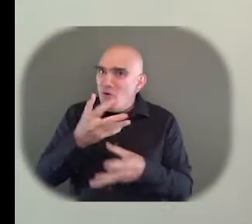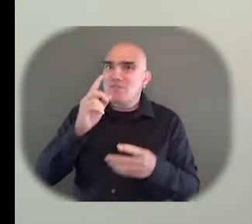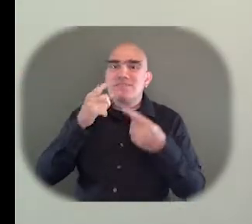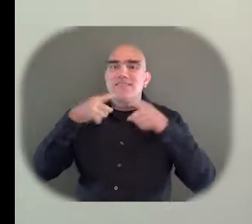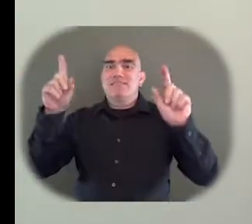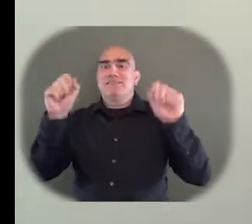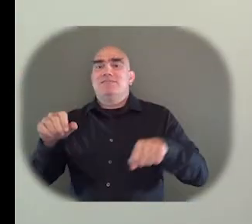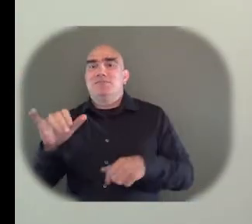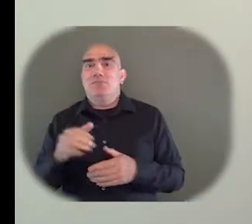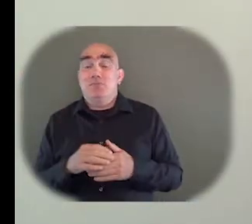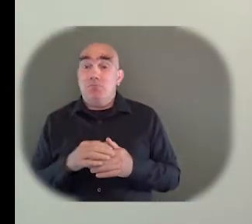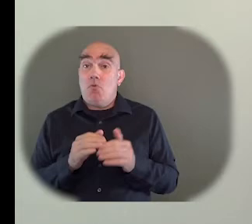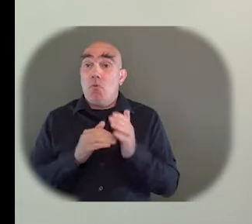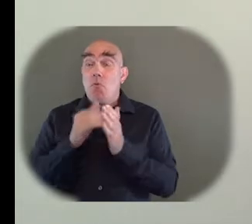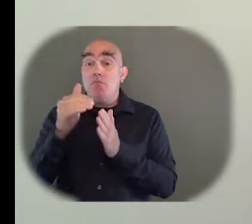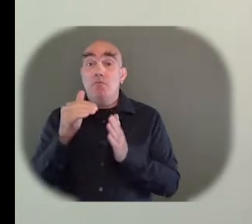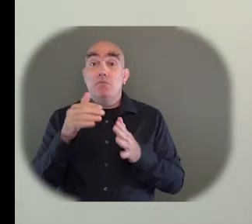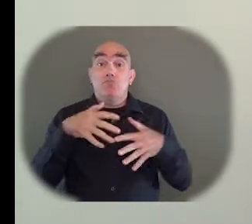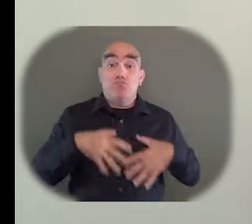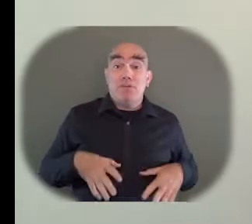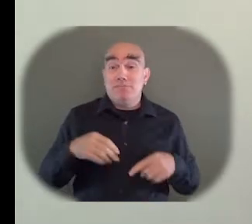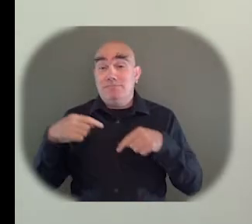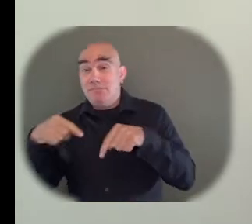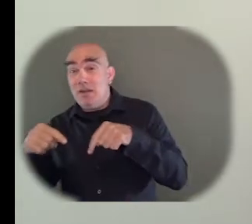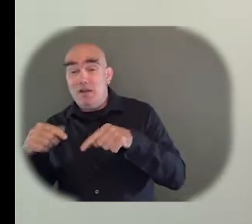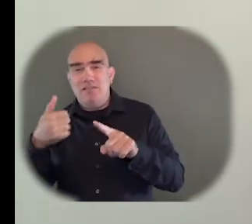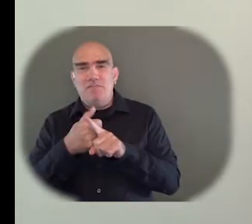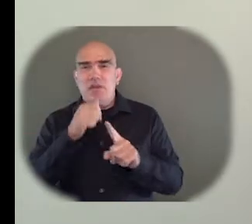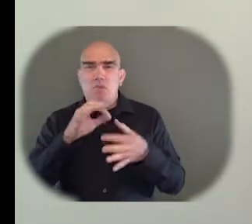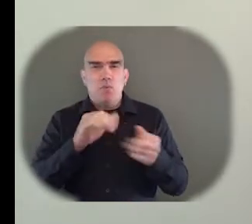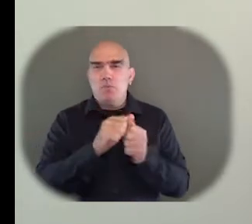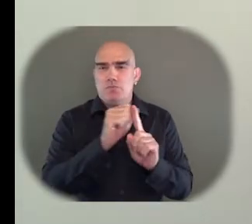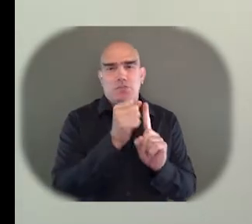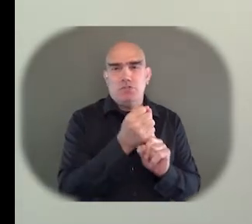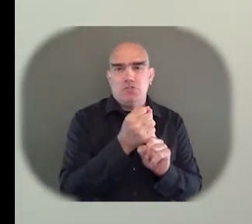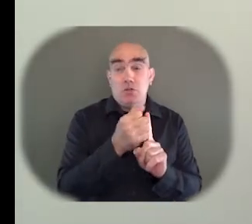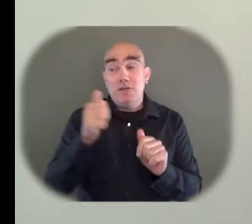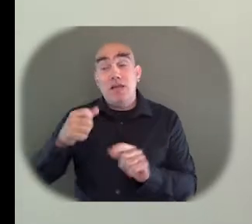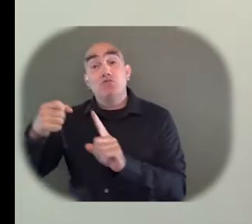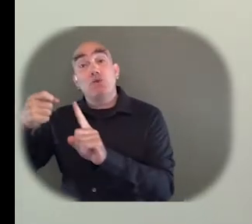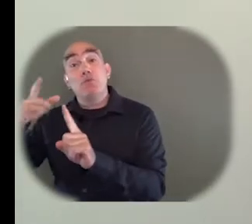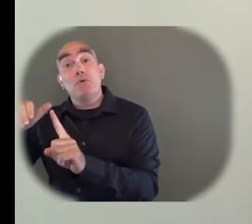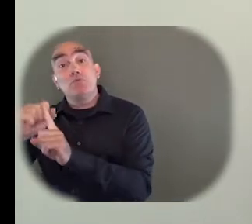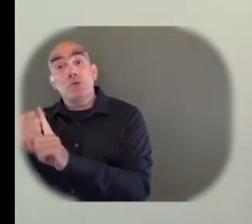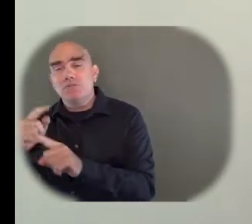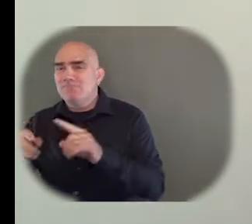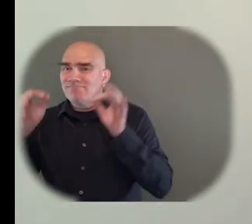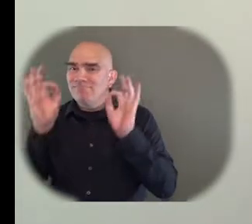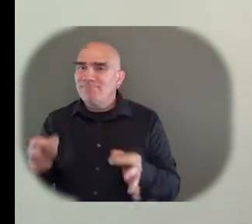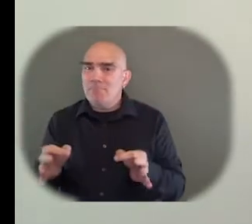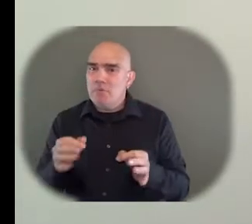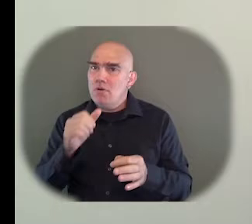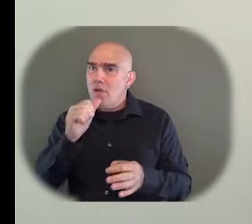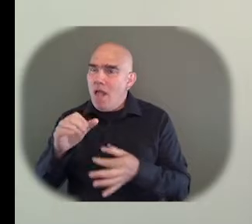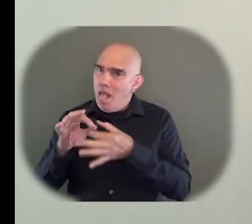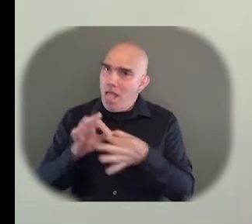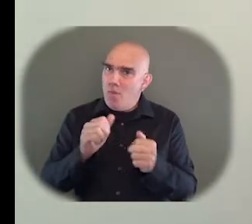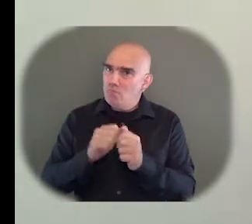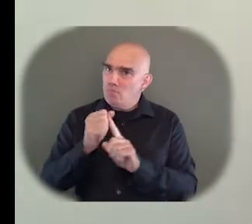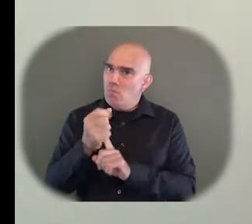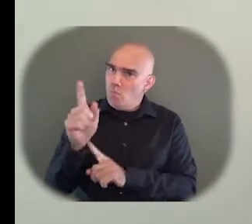Oftentimes, depression and anxiety are not situational. They can be triggered by situations, but certainly they don't have to